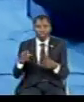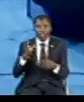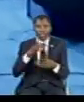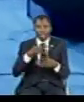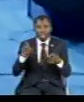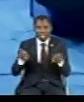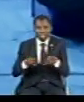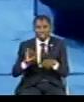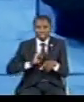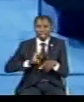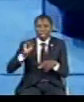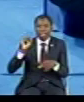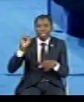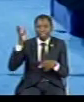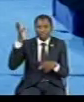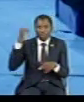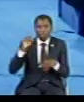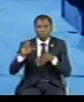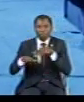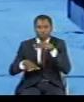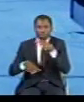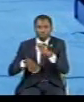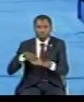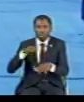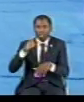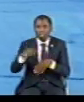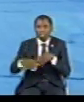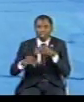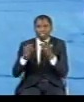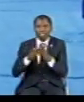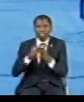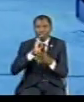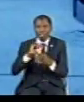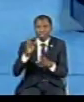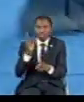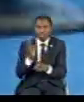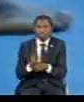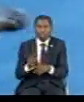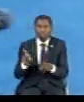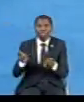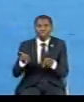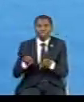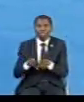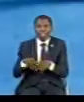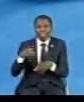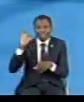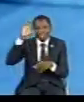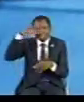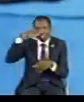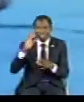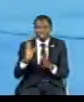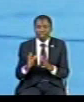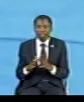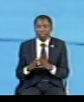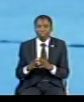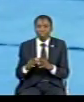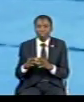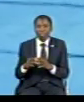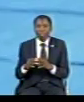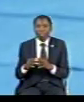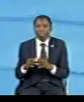walking, it's just like normal. A strength coming to my